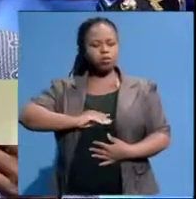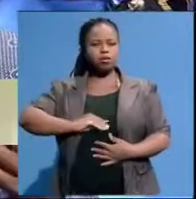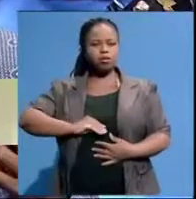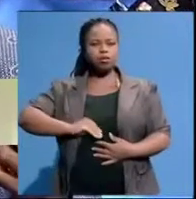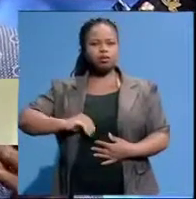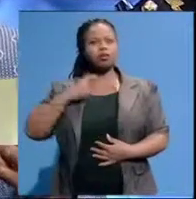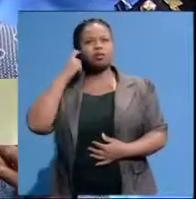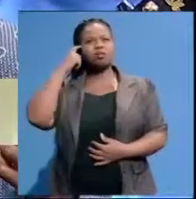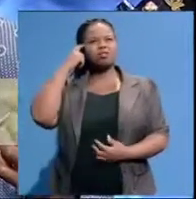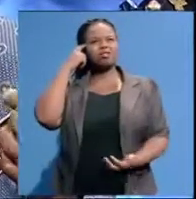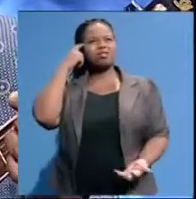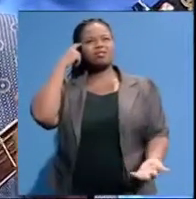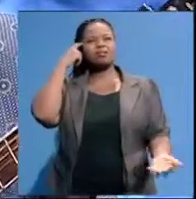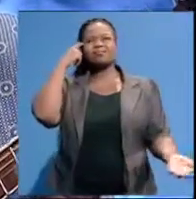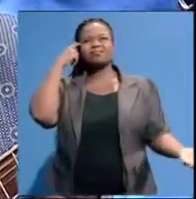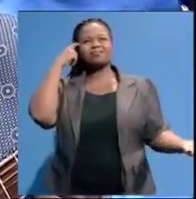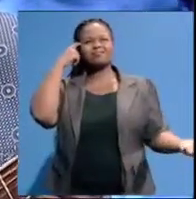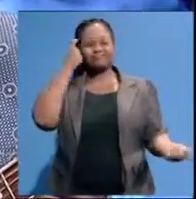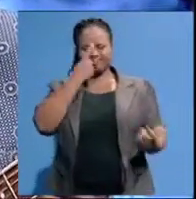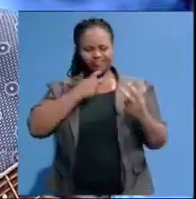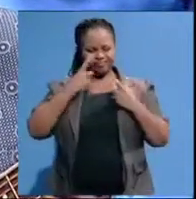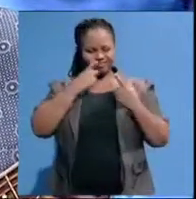ngoko gongo yasebusa